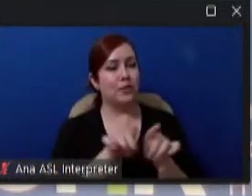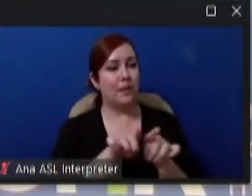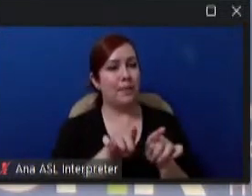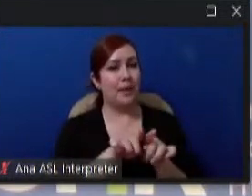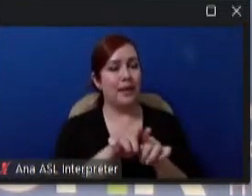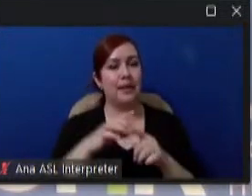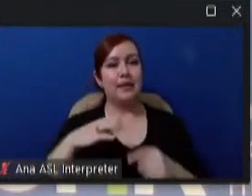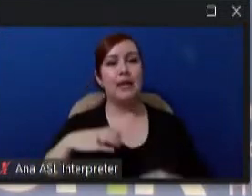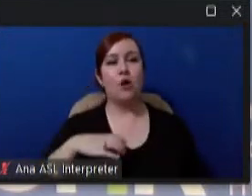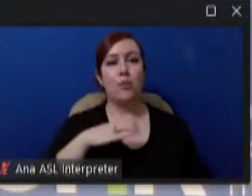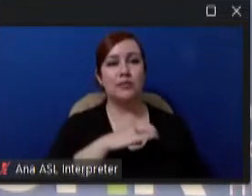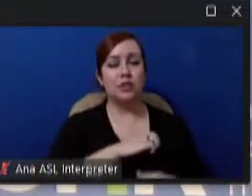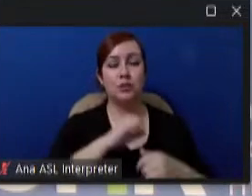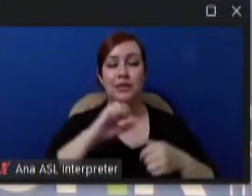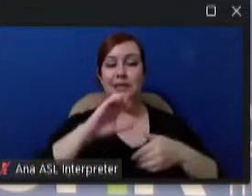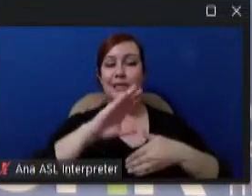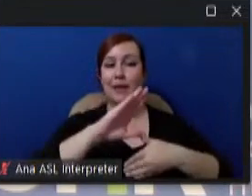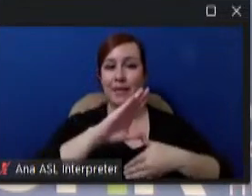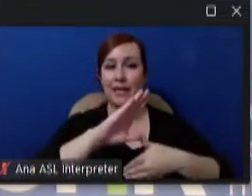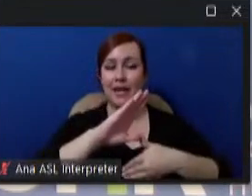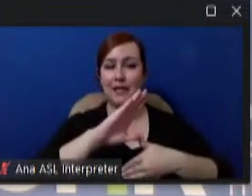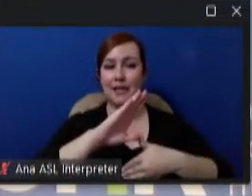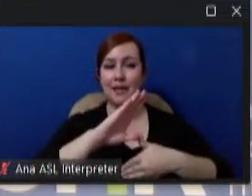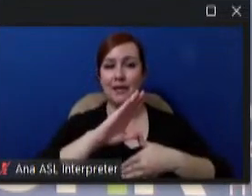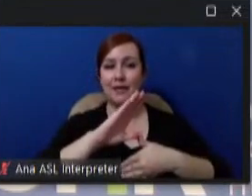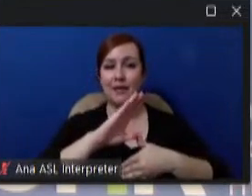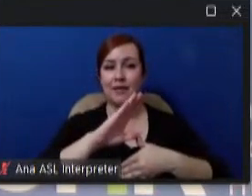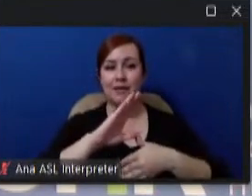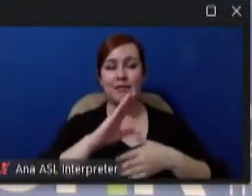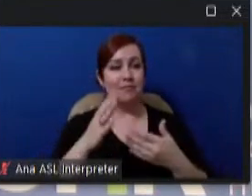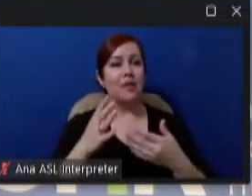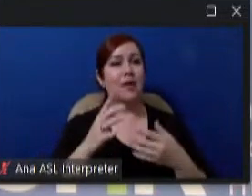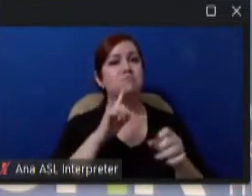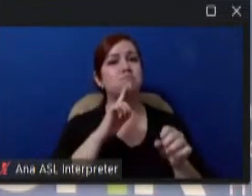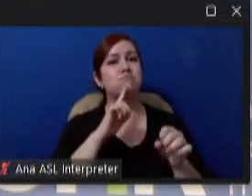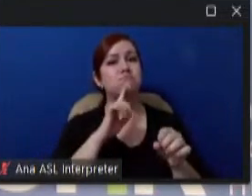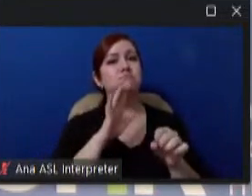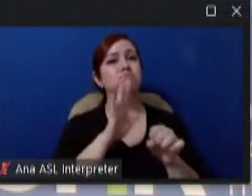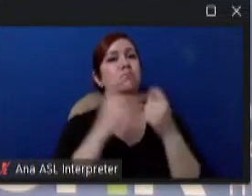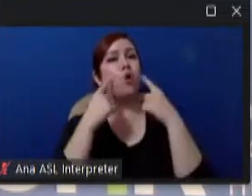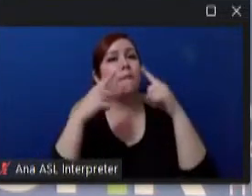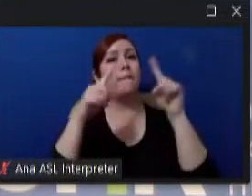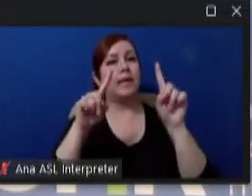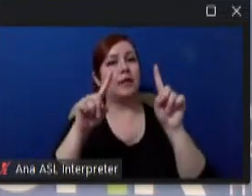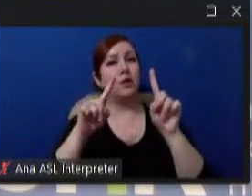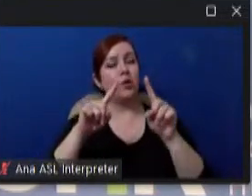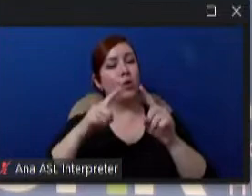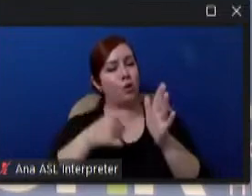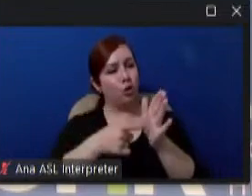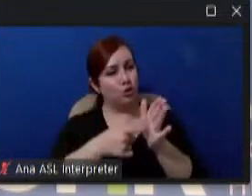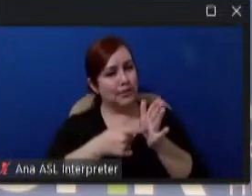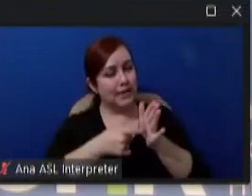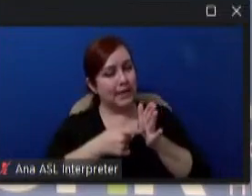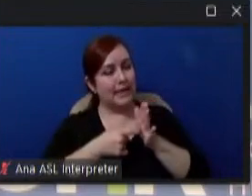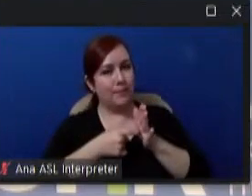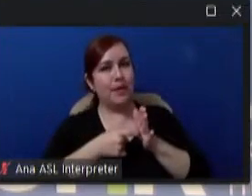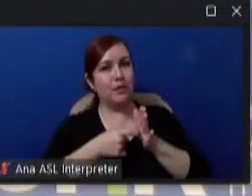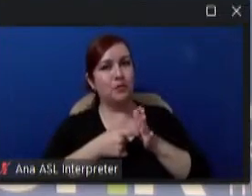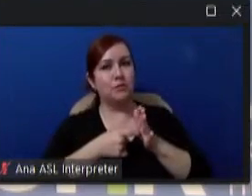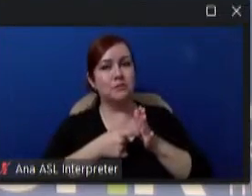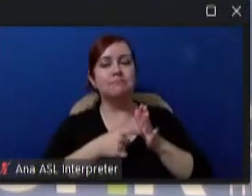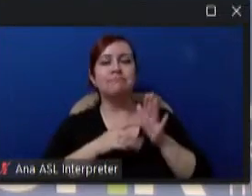This is a commitment we have undertaken as the Inter-American Commission so that we are meeting